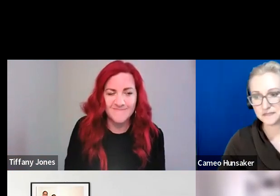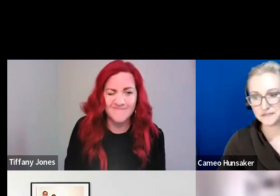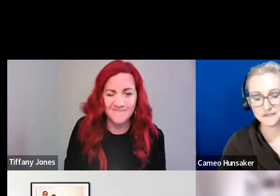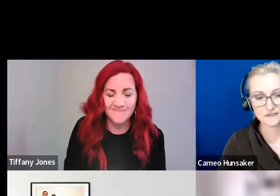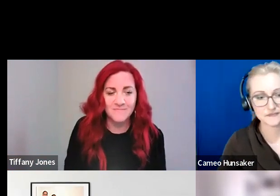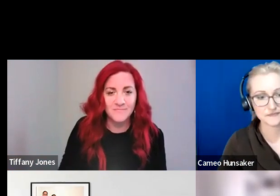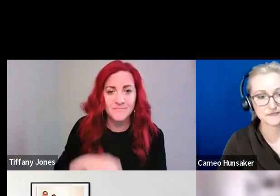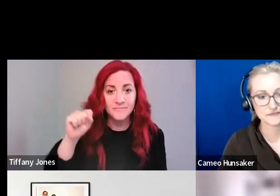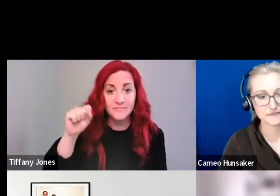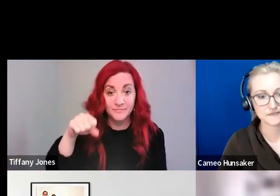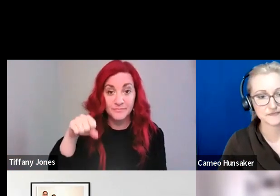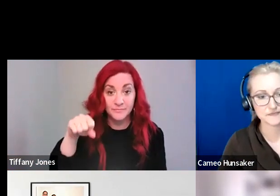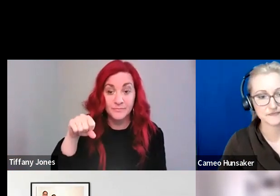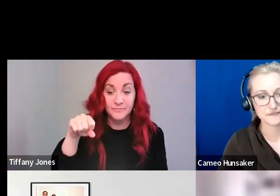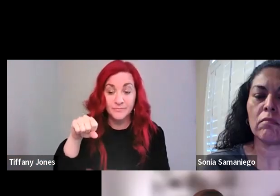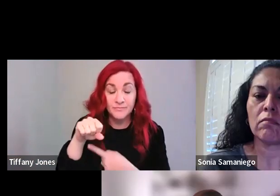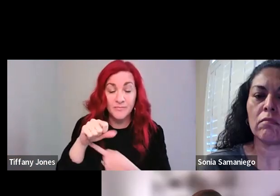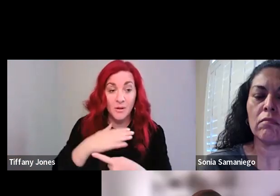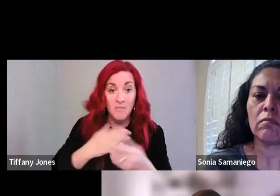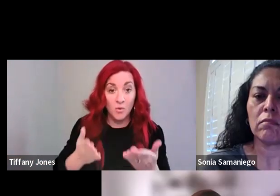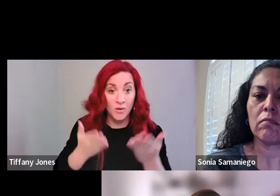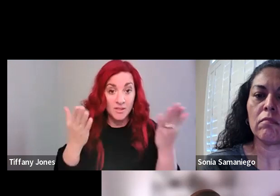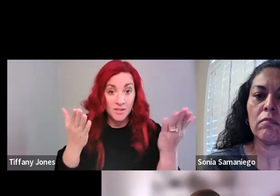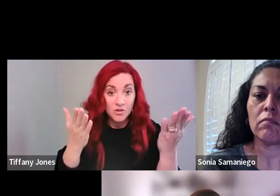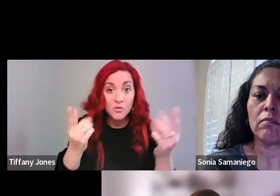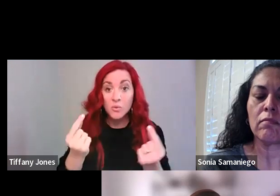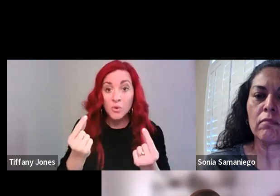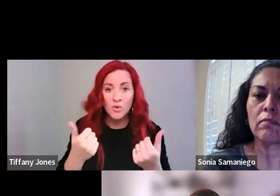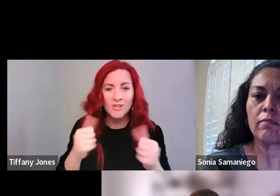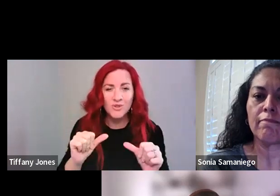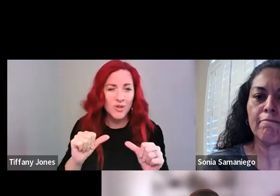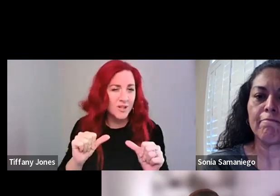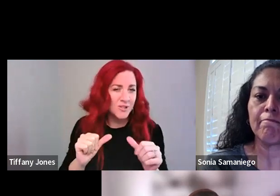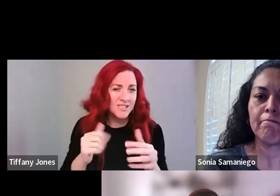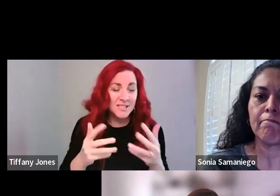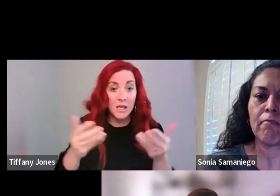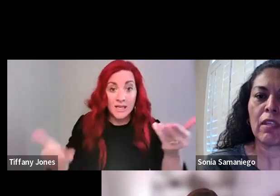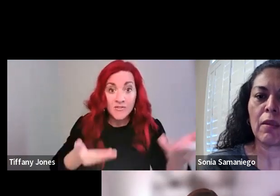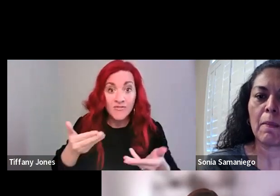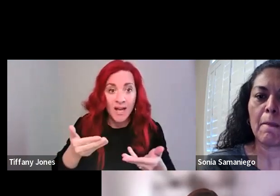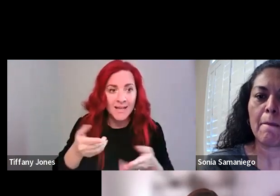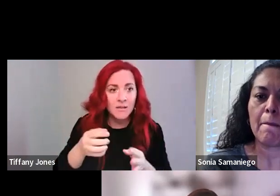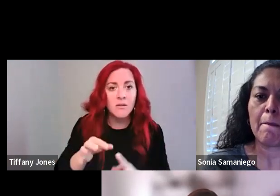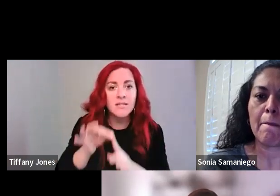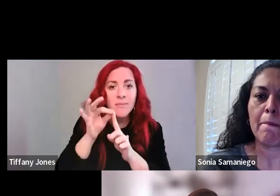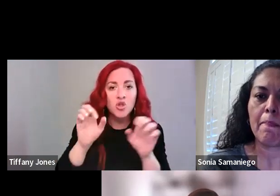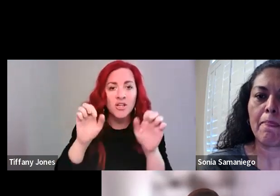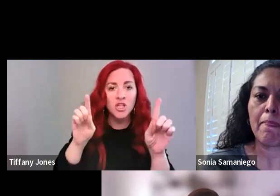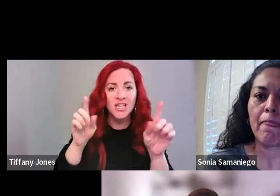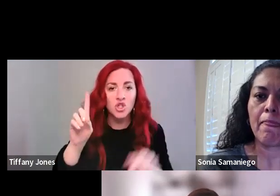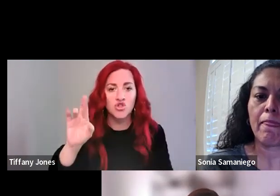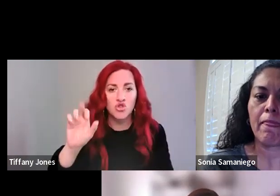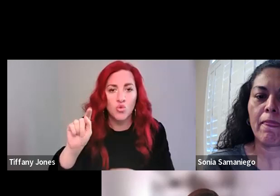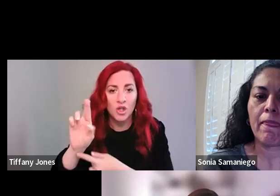Yeah, so my recommendation would be to try to invite the special education director for